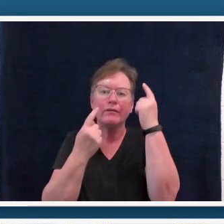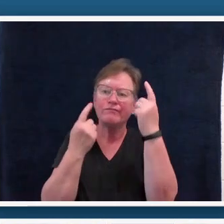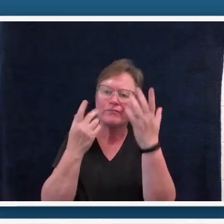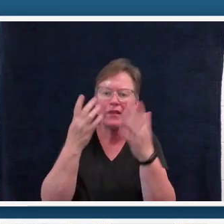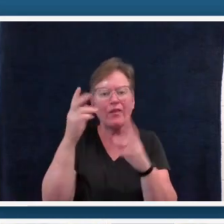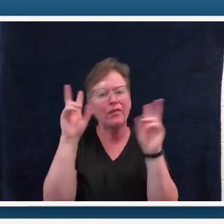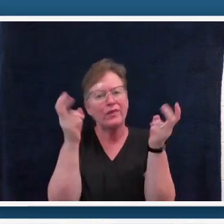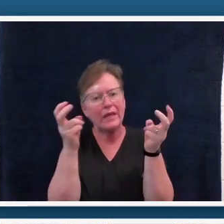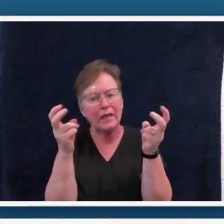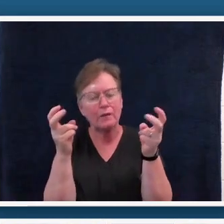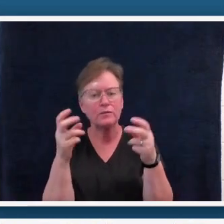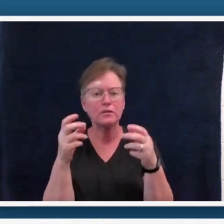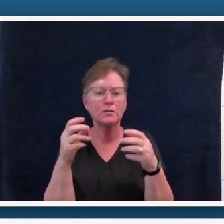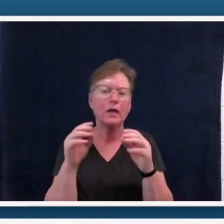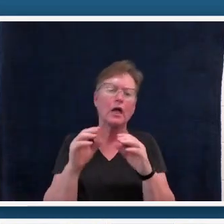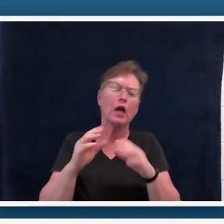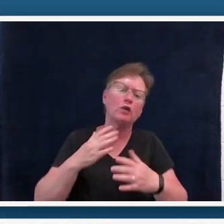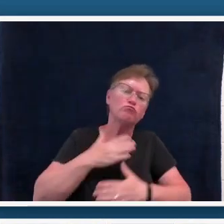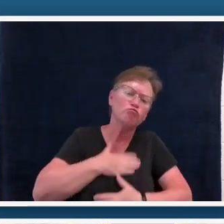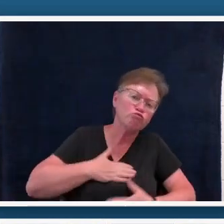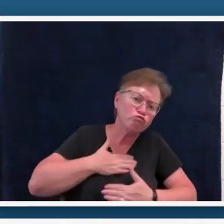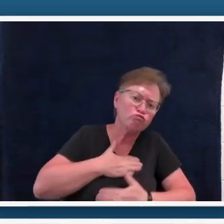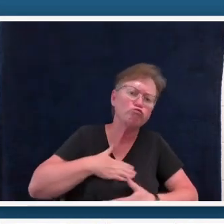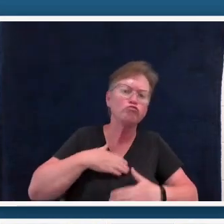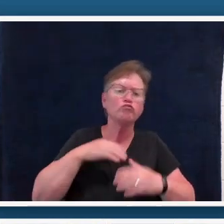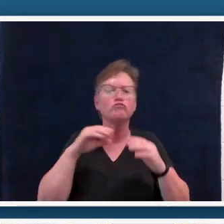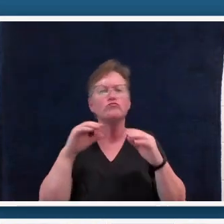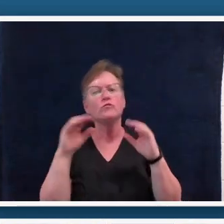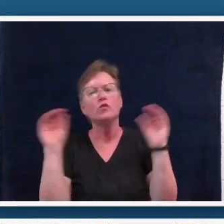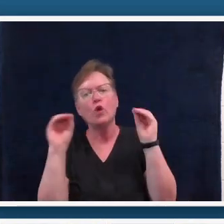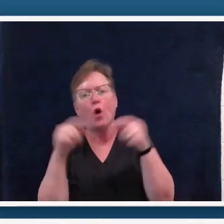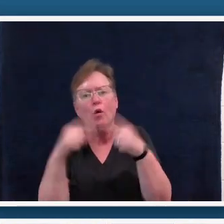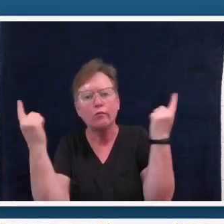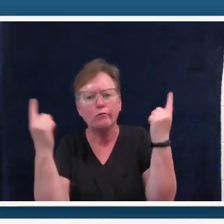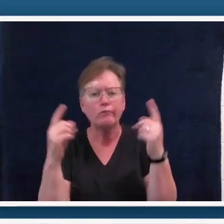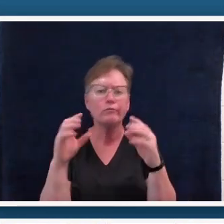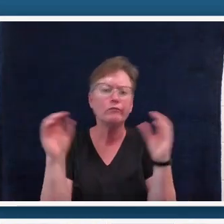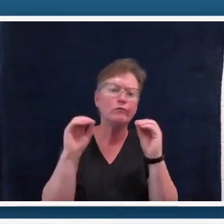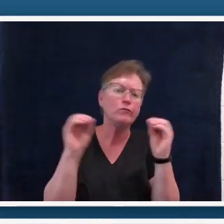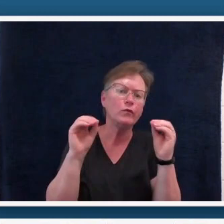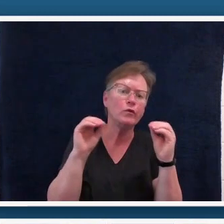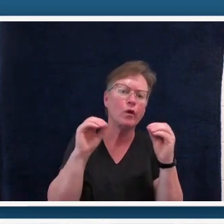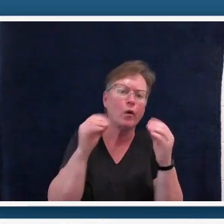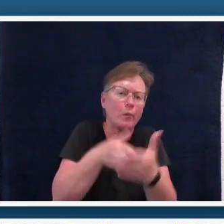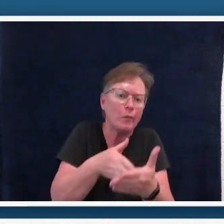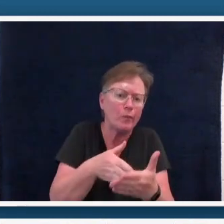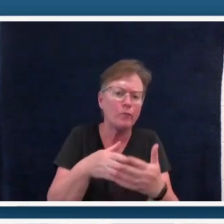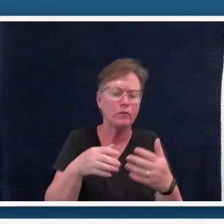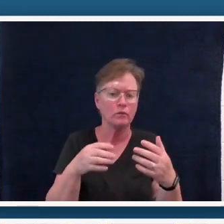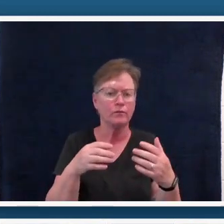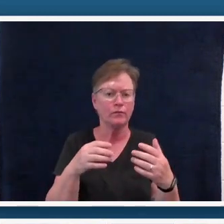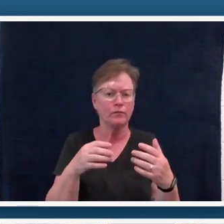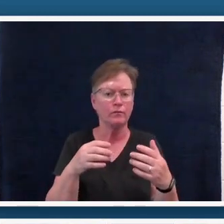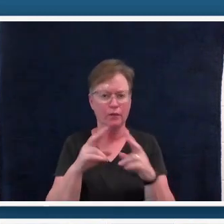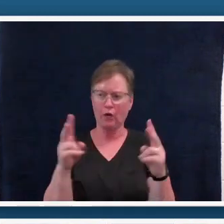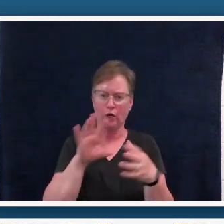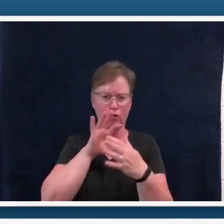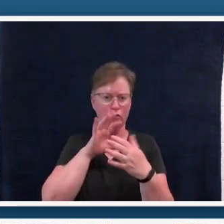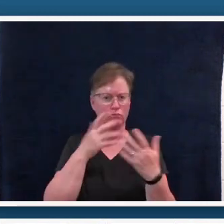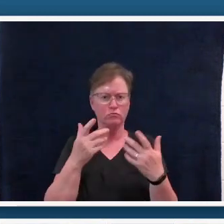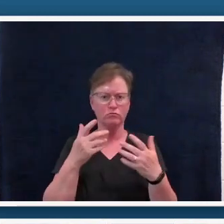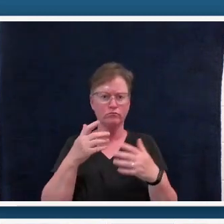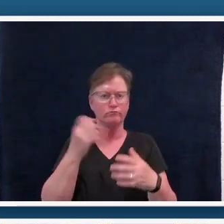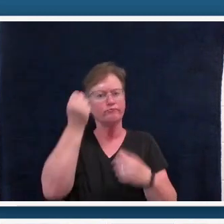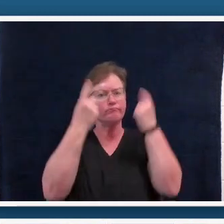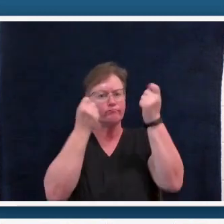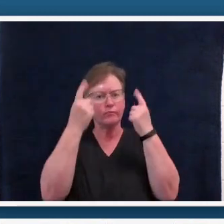class. The section wanted artwork that would be accessible and relatable. for local residents. And artists were encouraged to collaborate with the